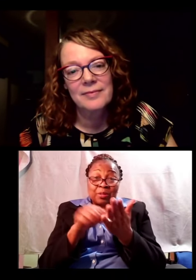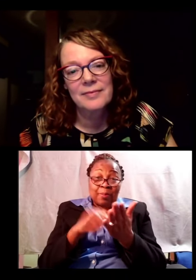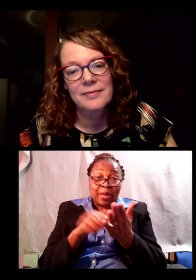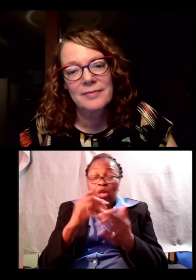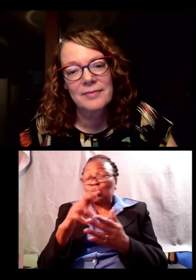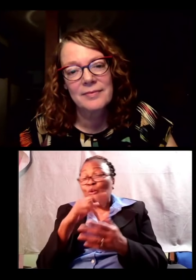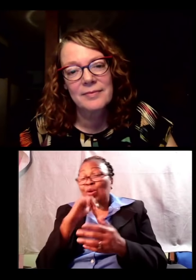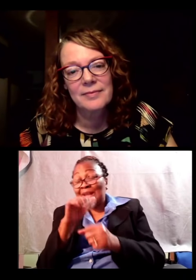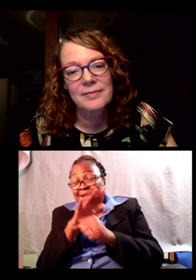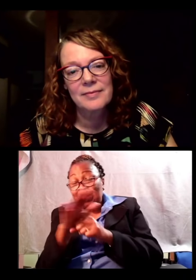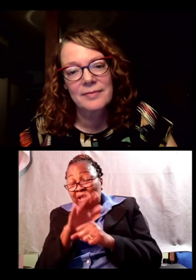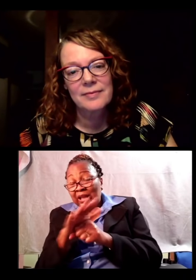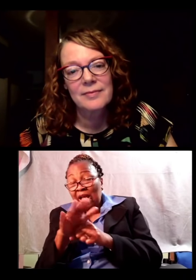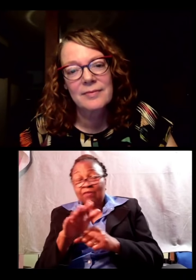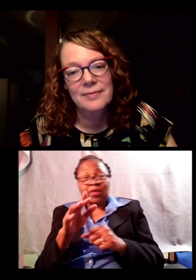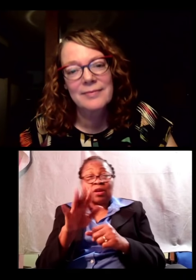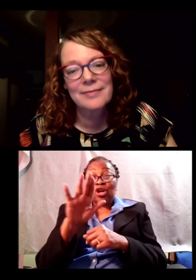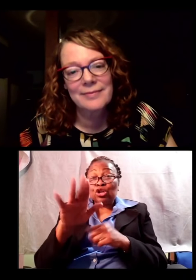Let's look at your first sentence.